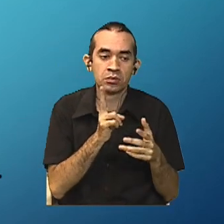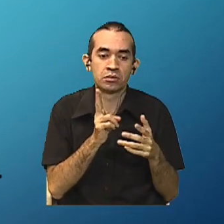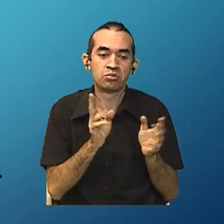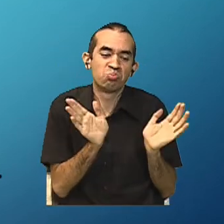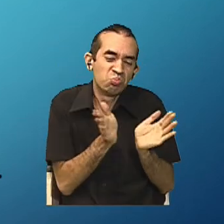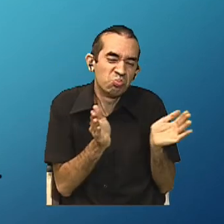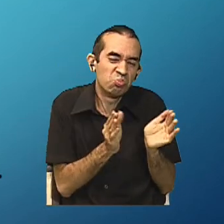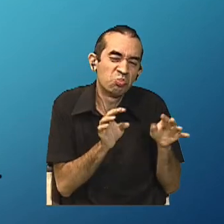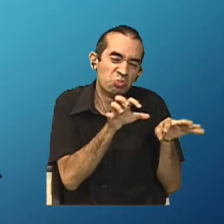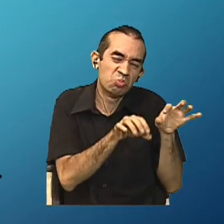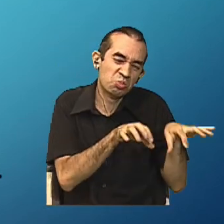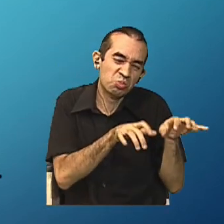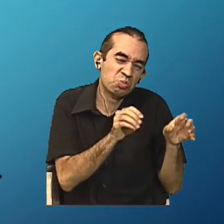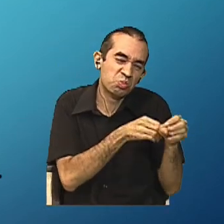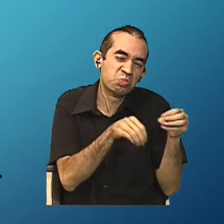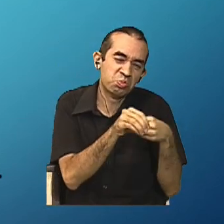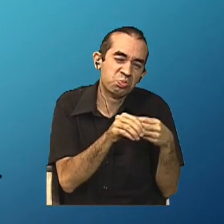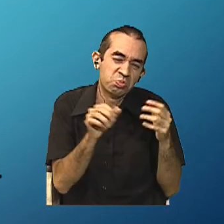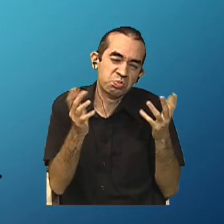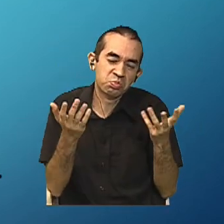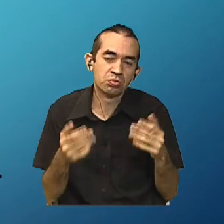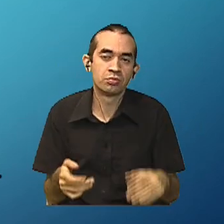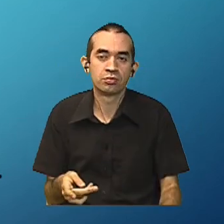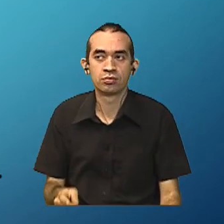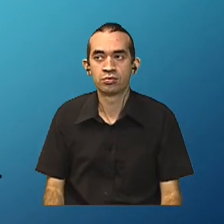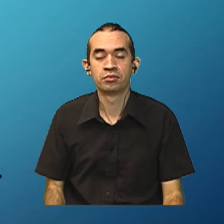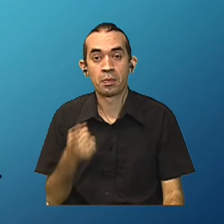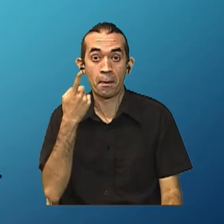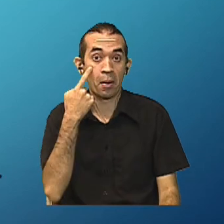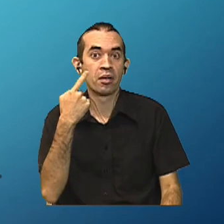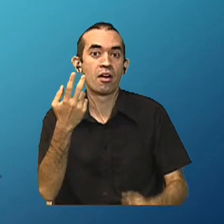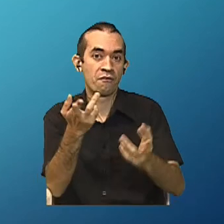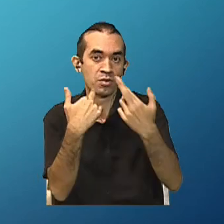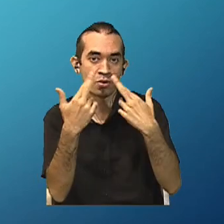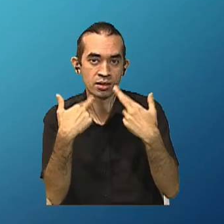office computers. Okay, so let's go over the answers.